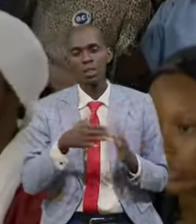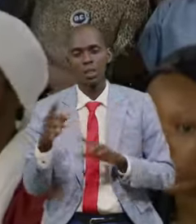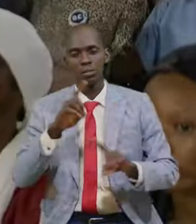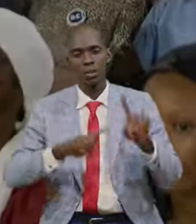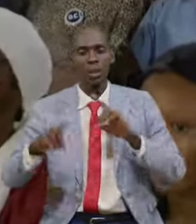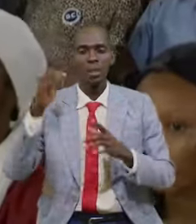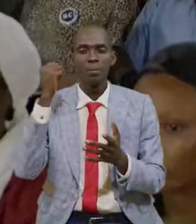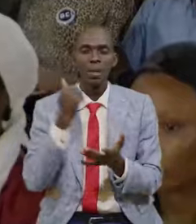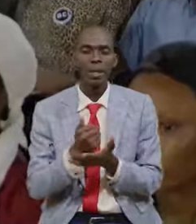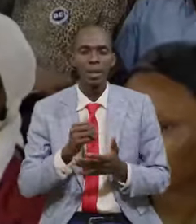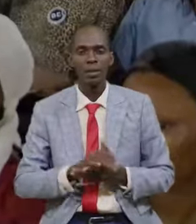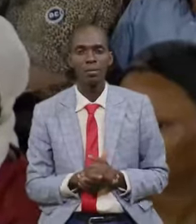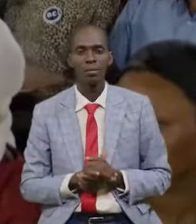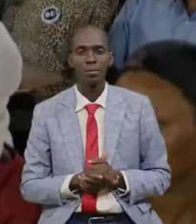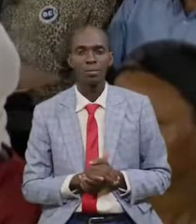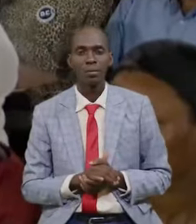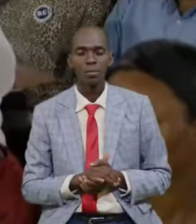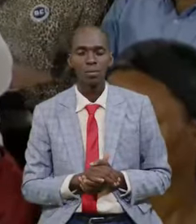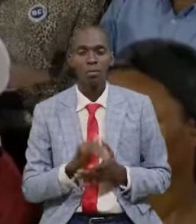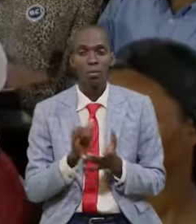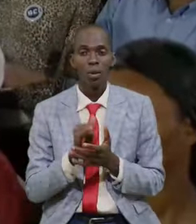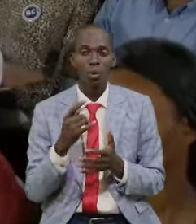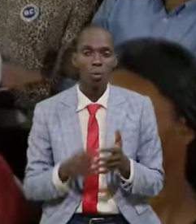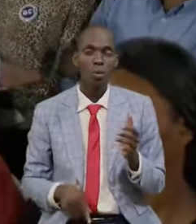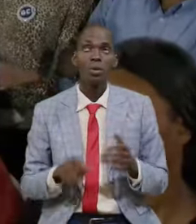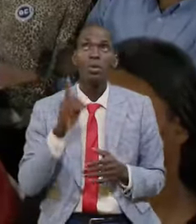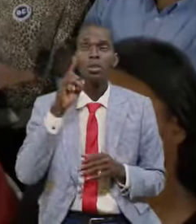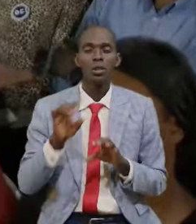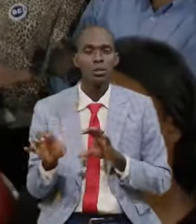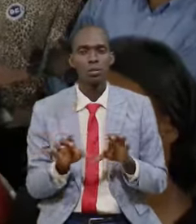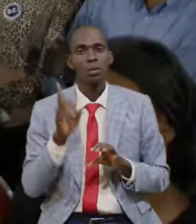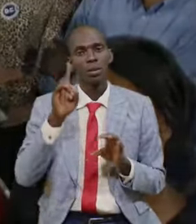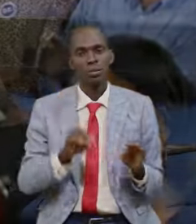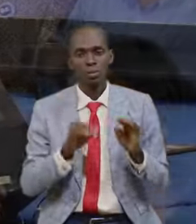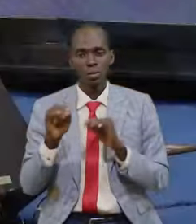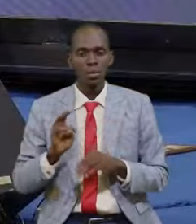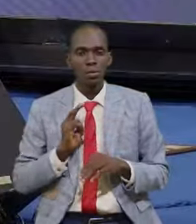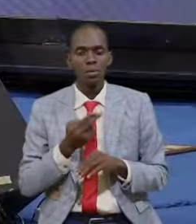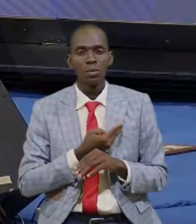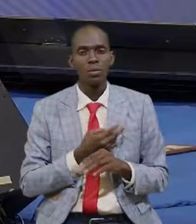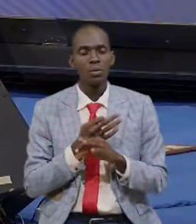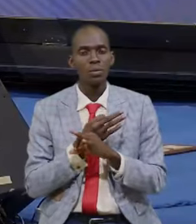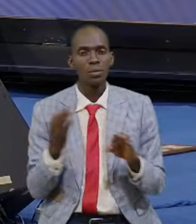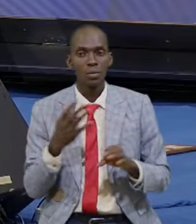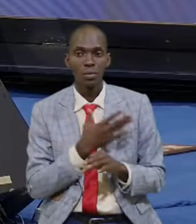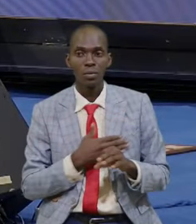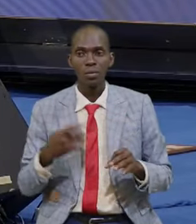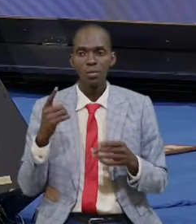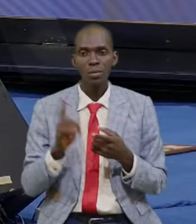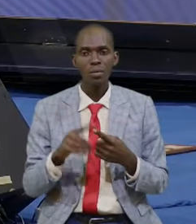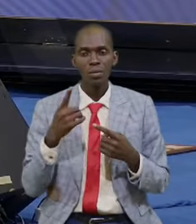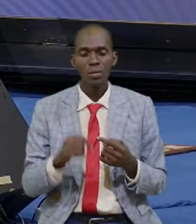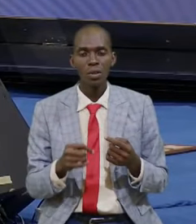there. That's what he does. He sets us free. And the old law, to the old